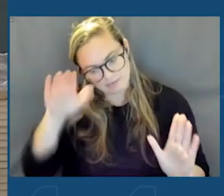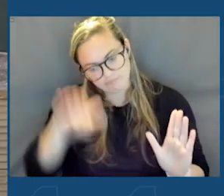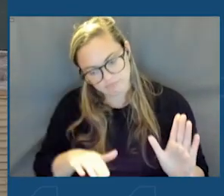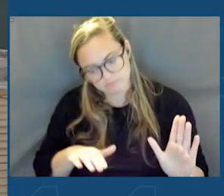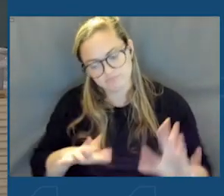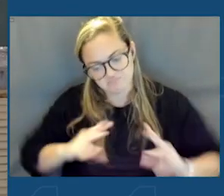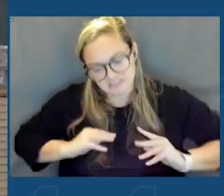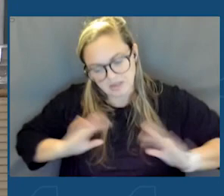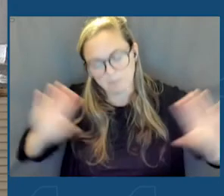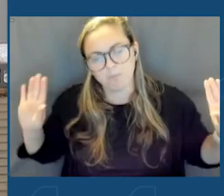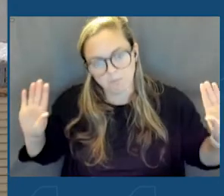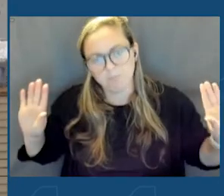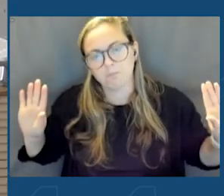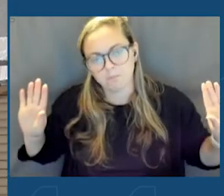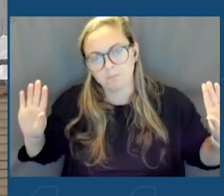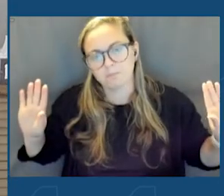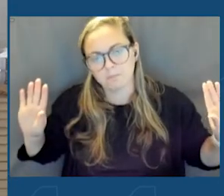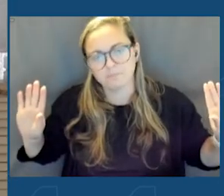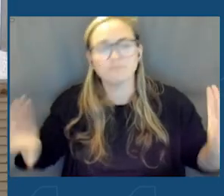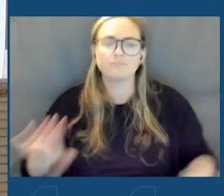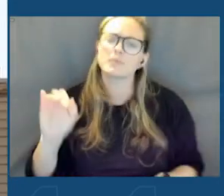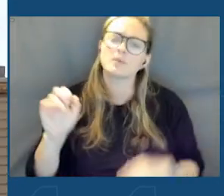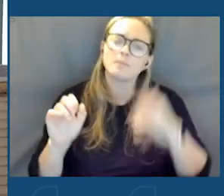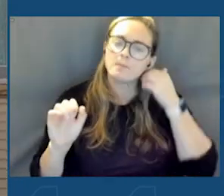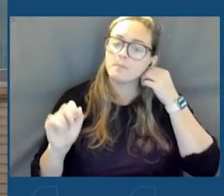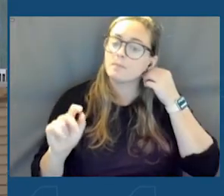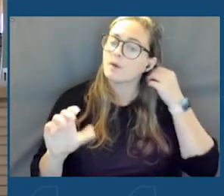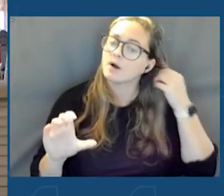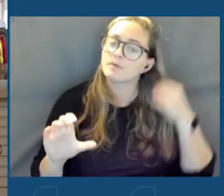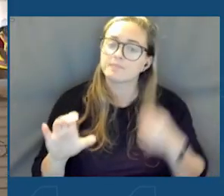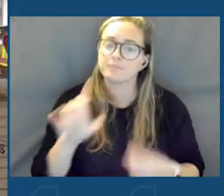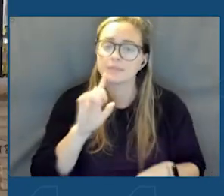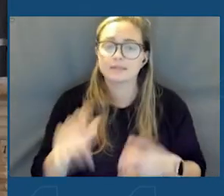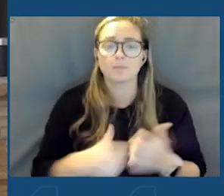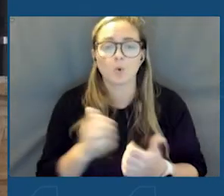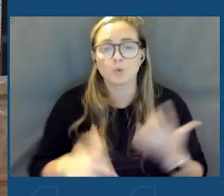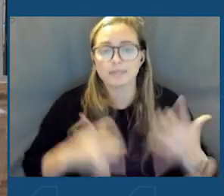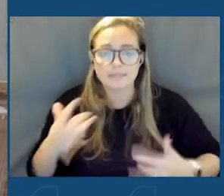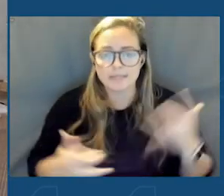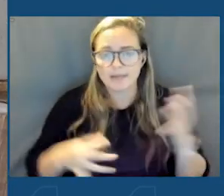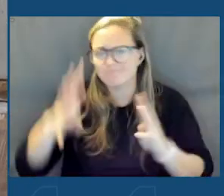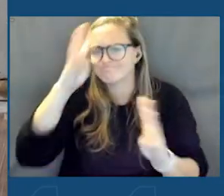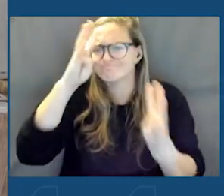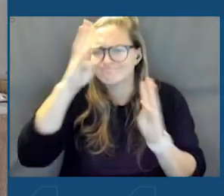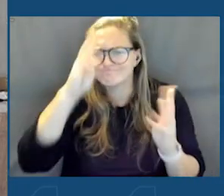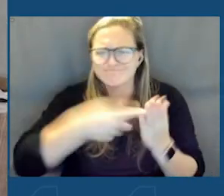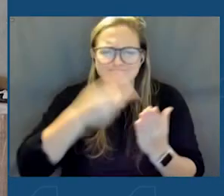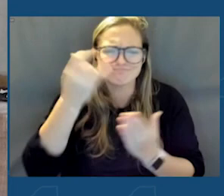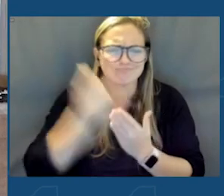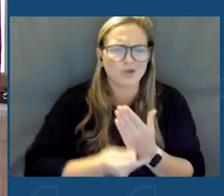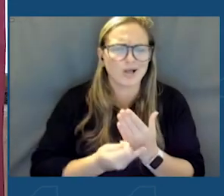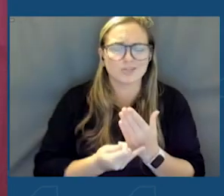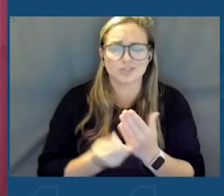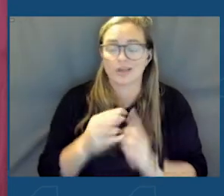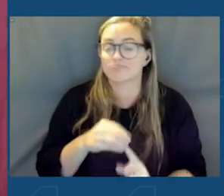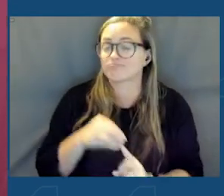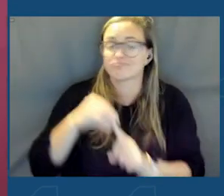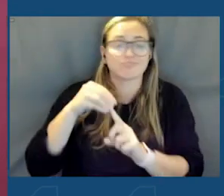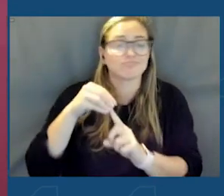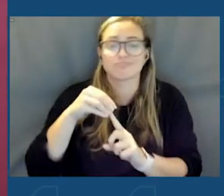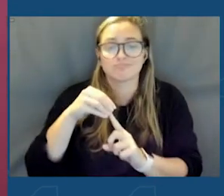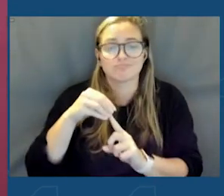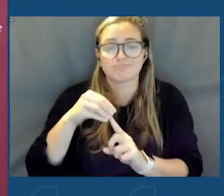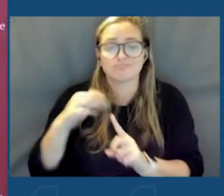fact. Mark, this has got to be the most exciting, innovative project, one of a kind, in our